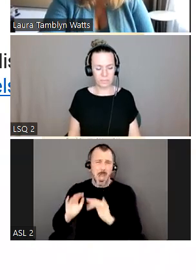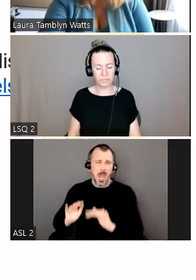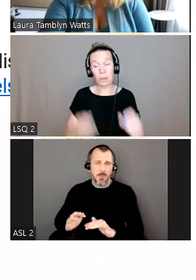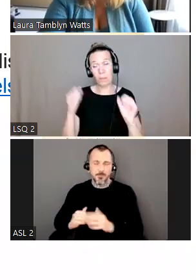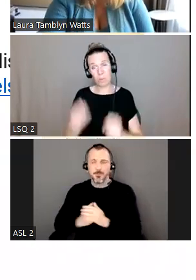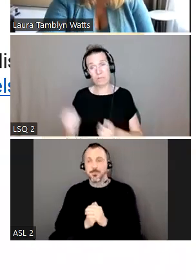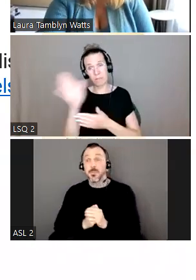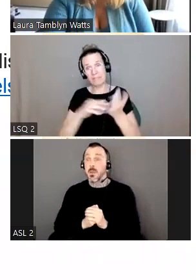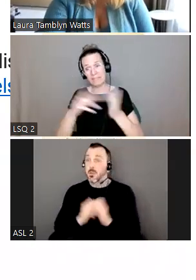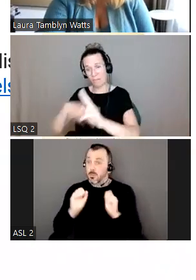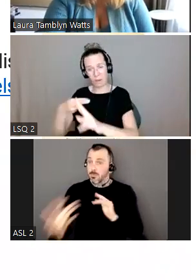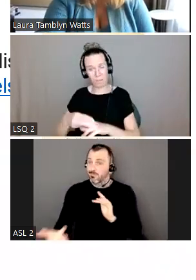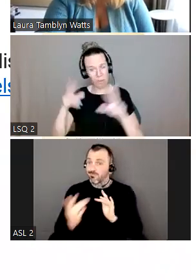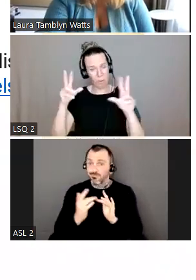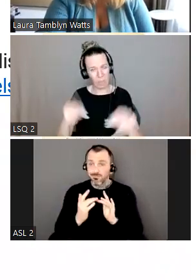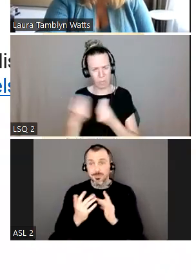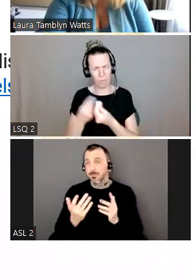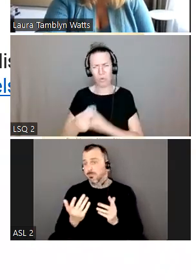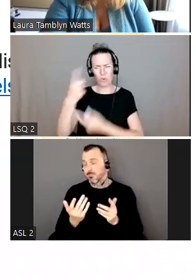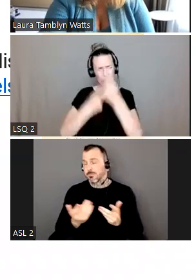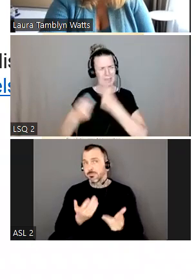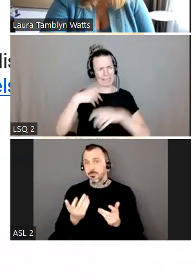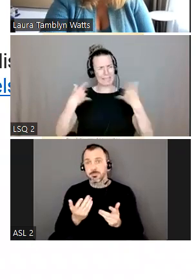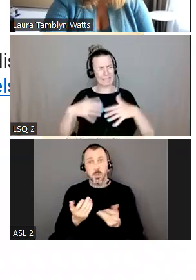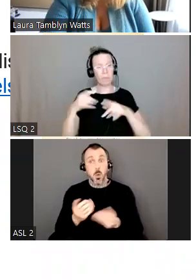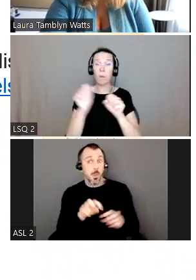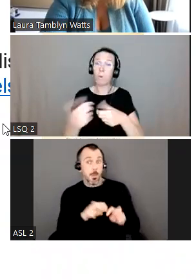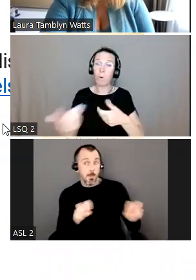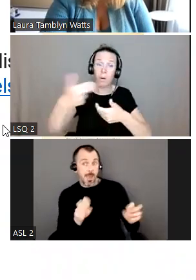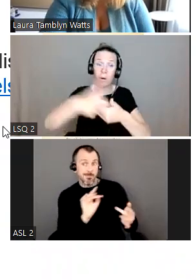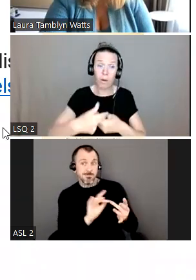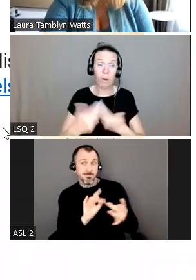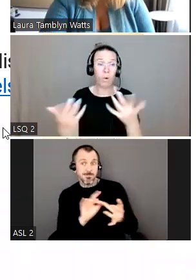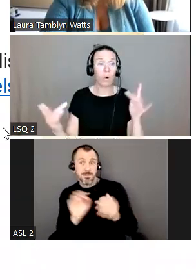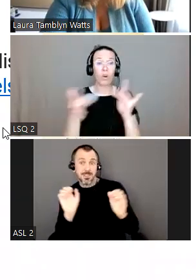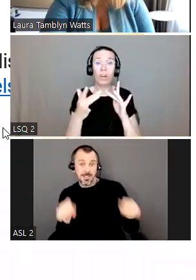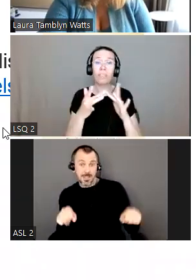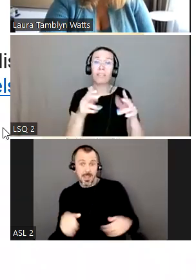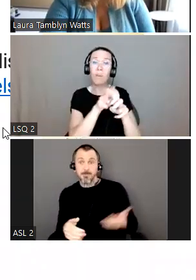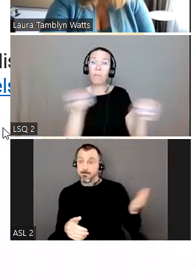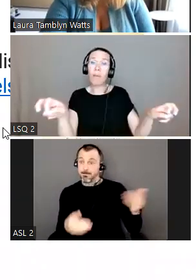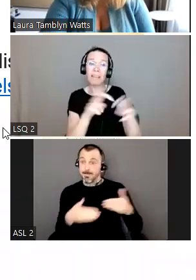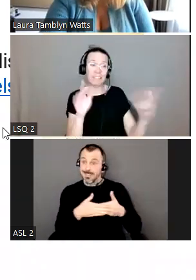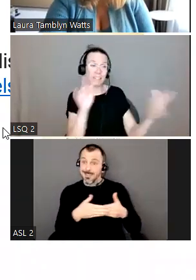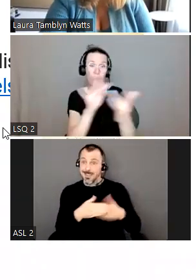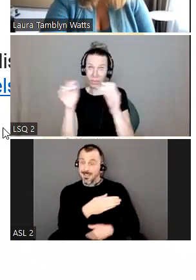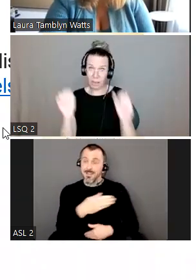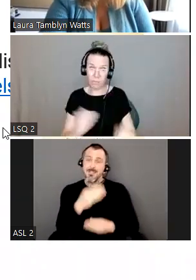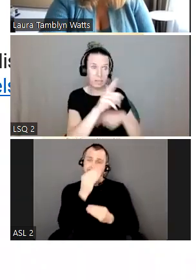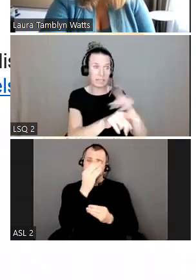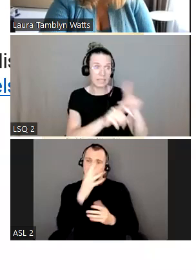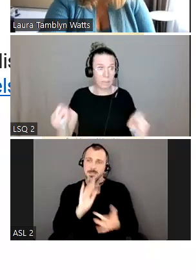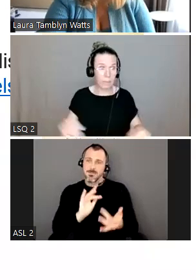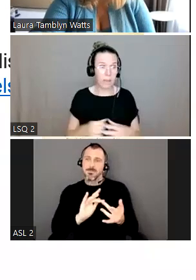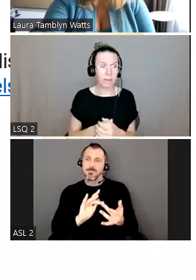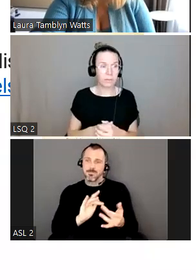also contact or connect with our panelists today. You can see their contact information on the screen right now. And just